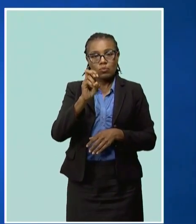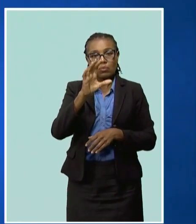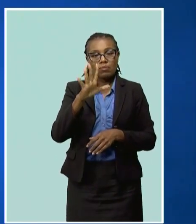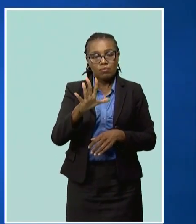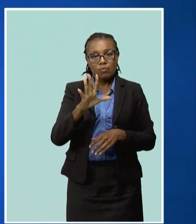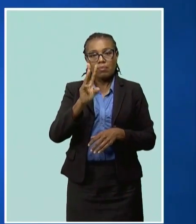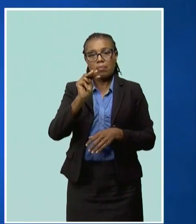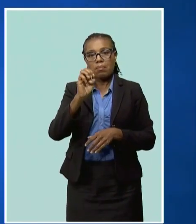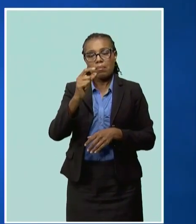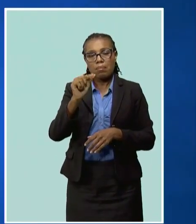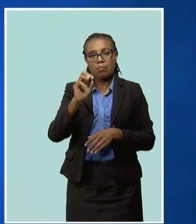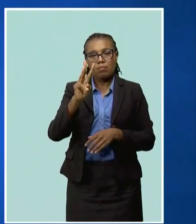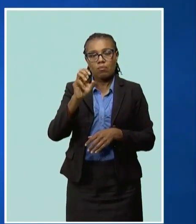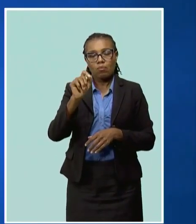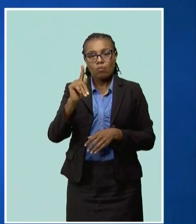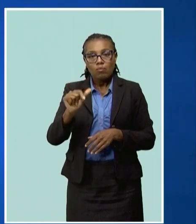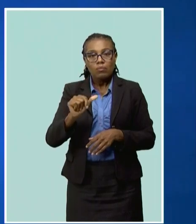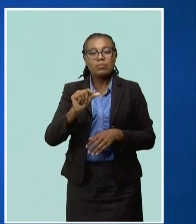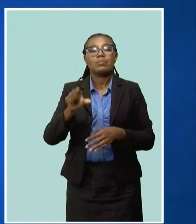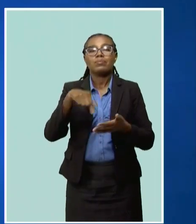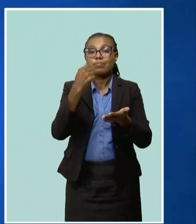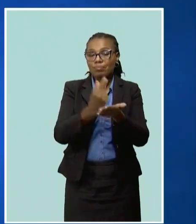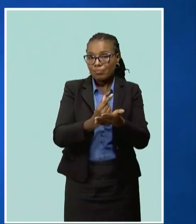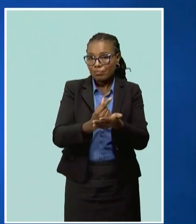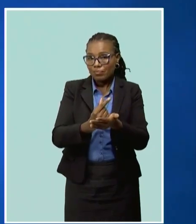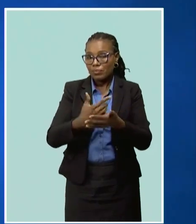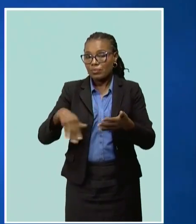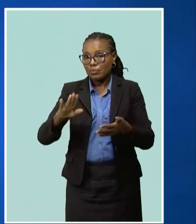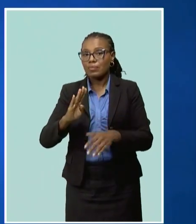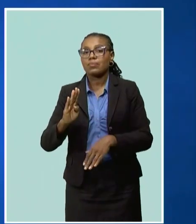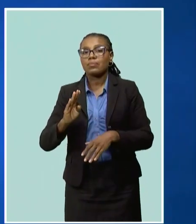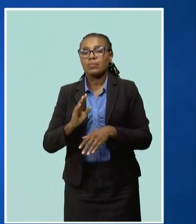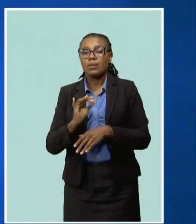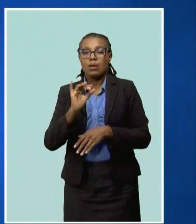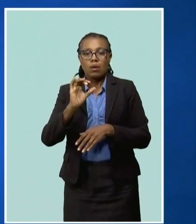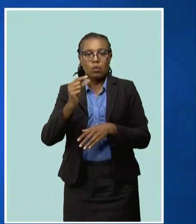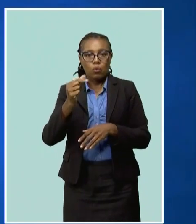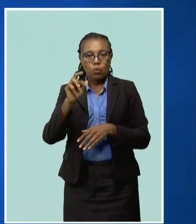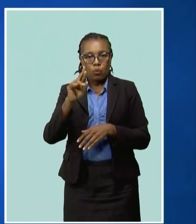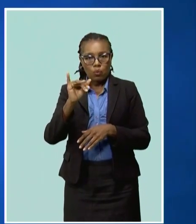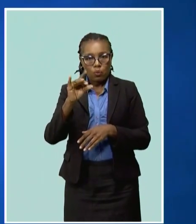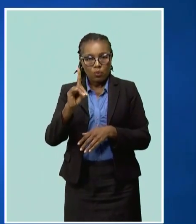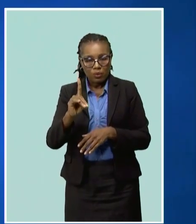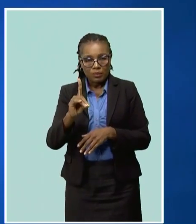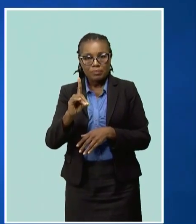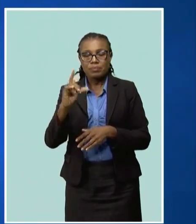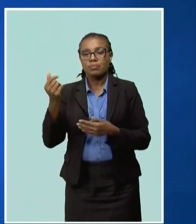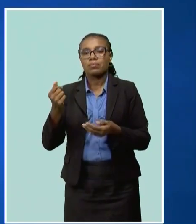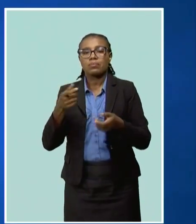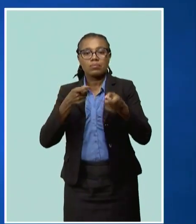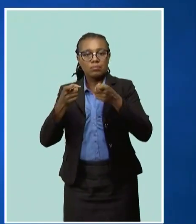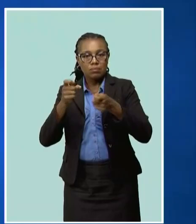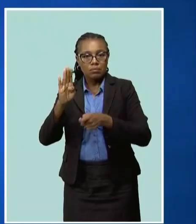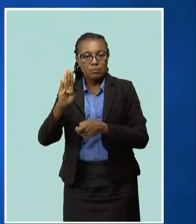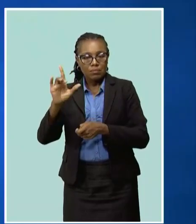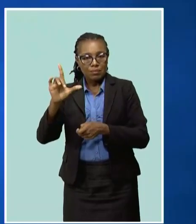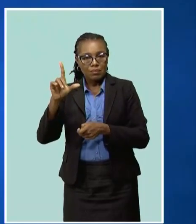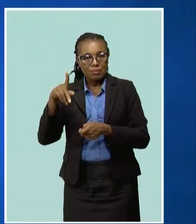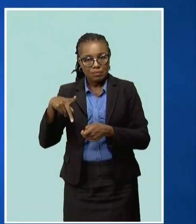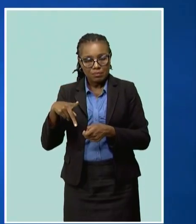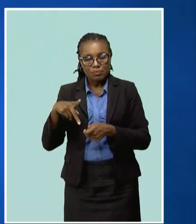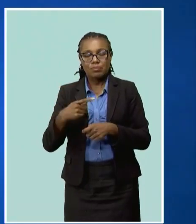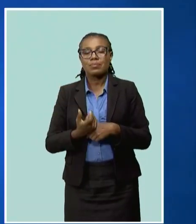energy applications in the country. Our grid, as it stands, and as is managed by the Barbados Light and Power,